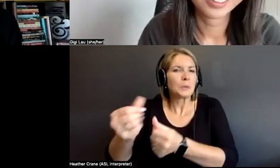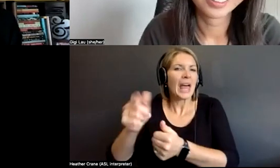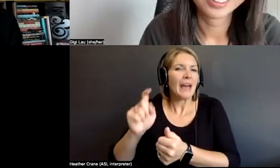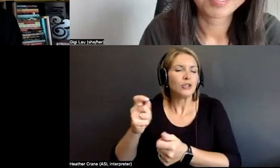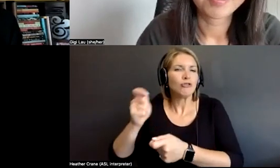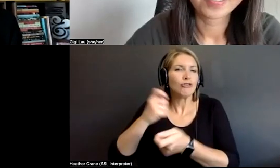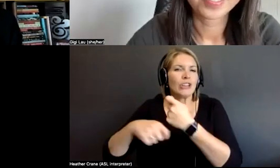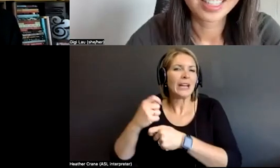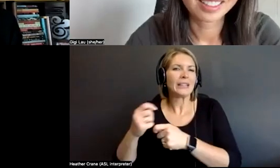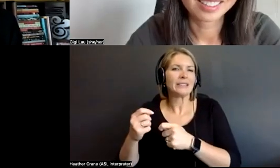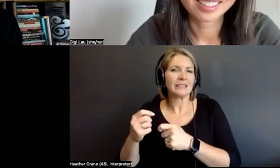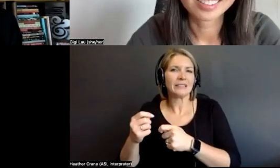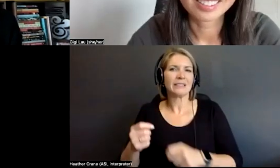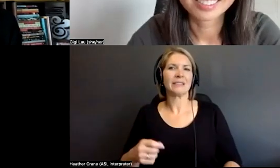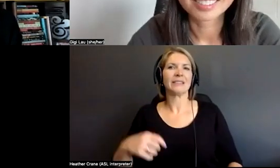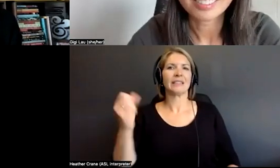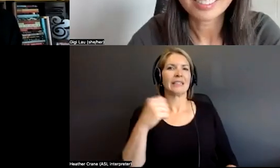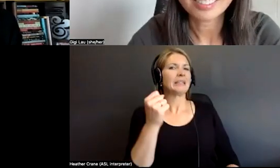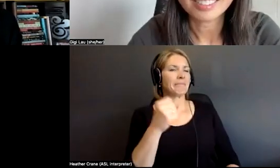And I had one that was,